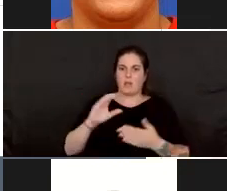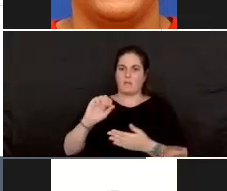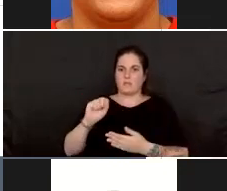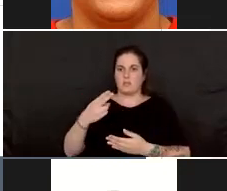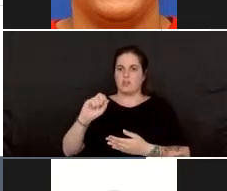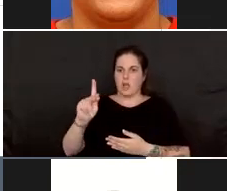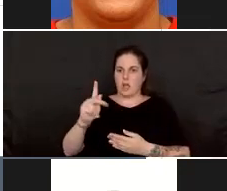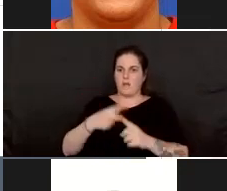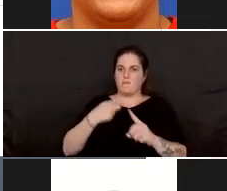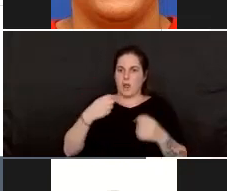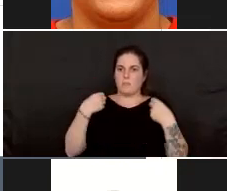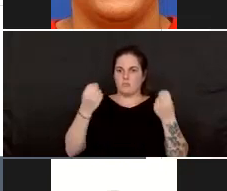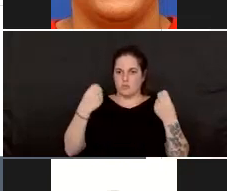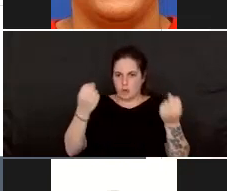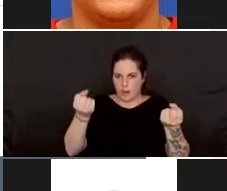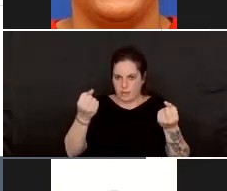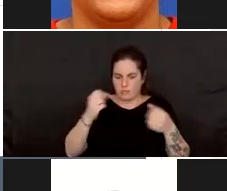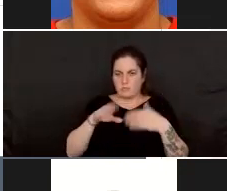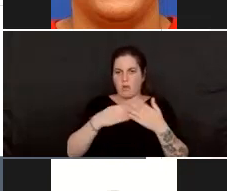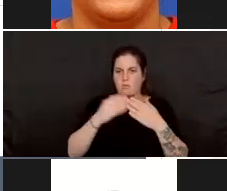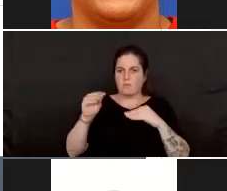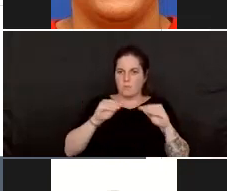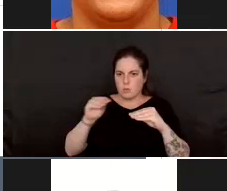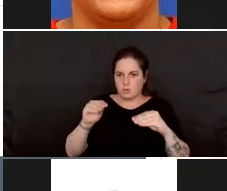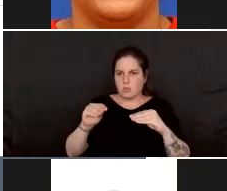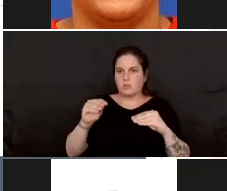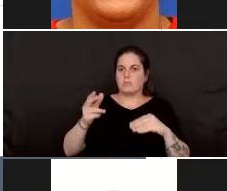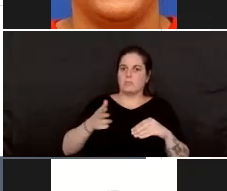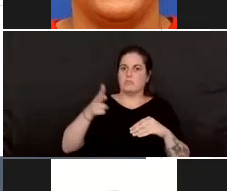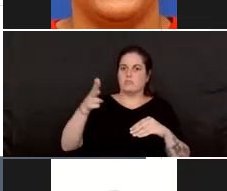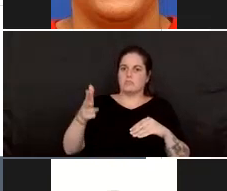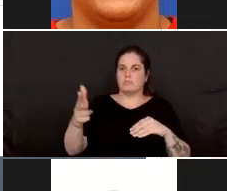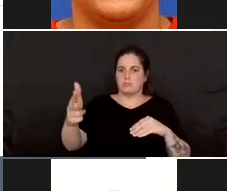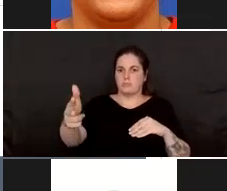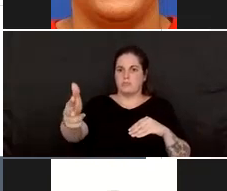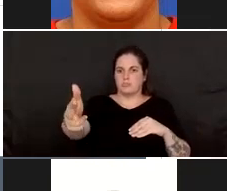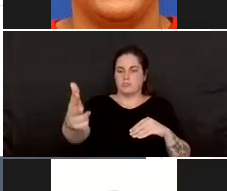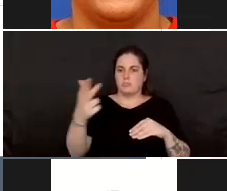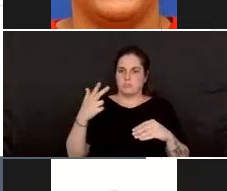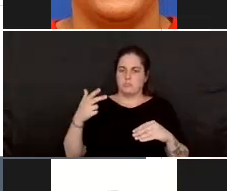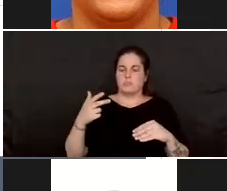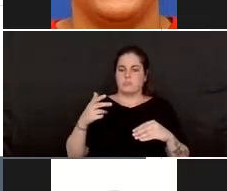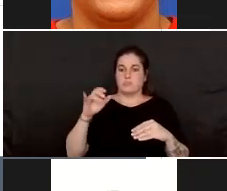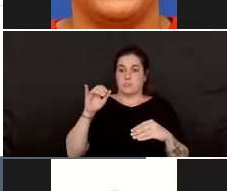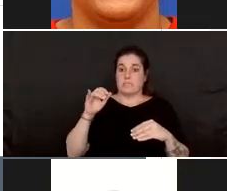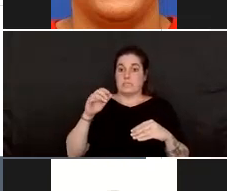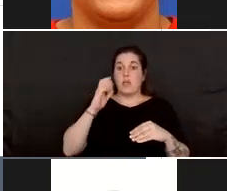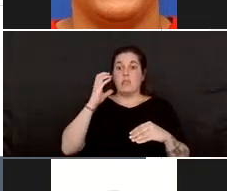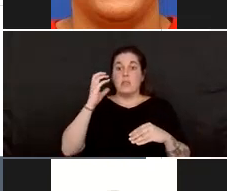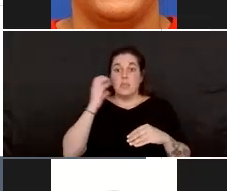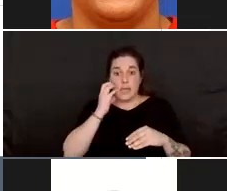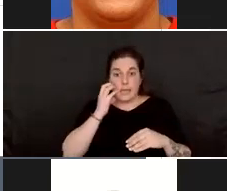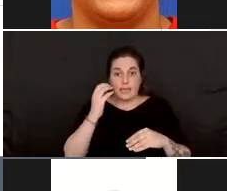motion within the car system. That spring is extremely thick and